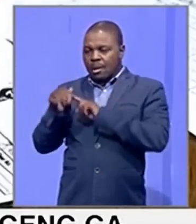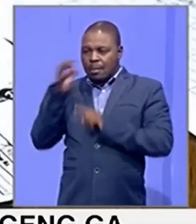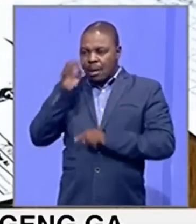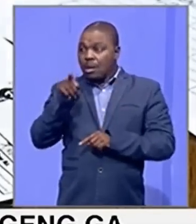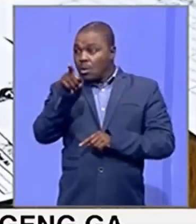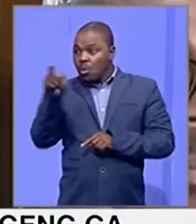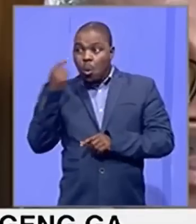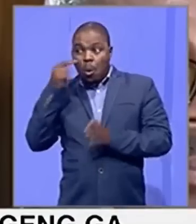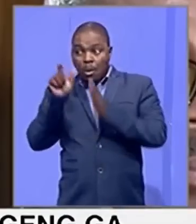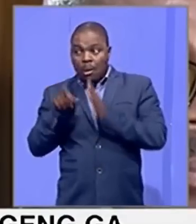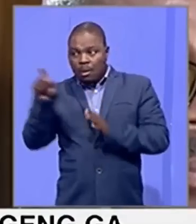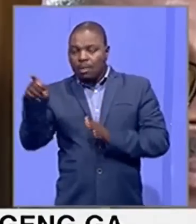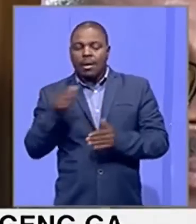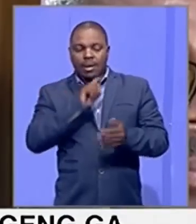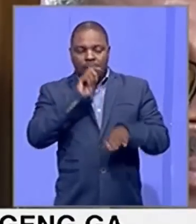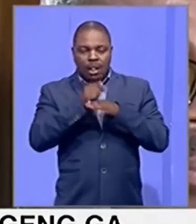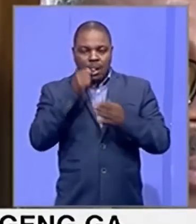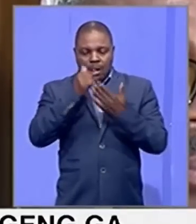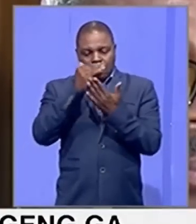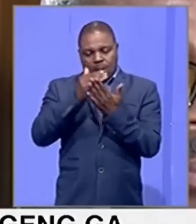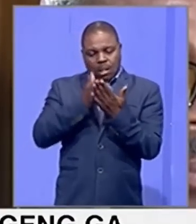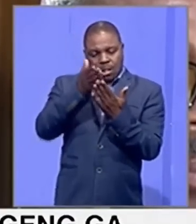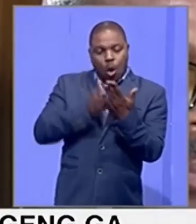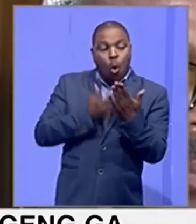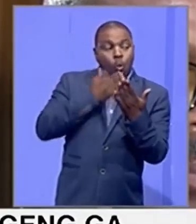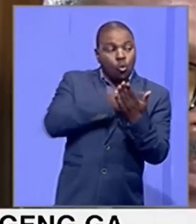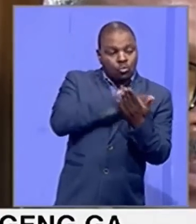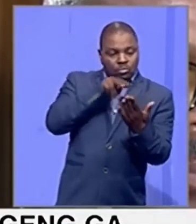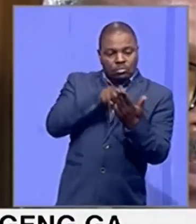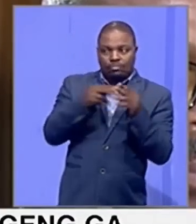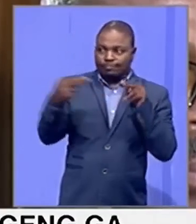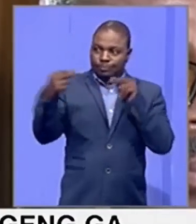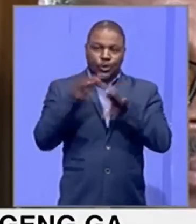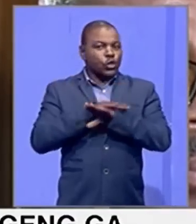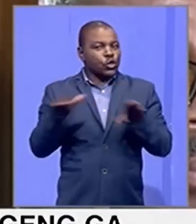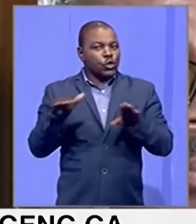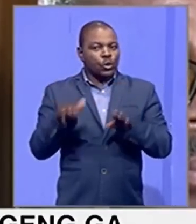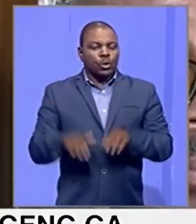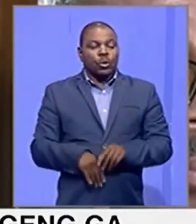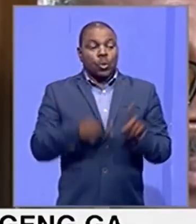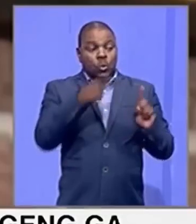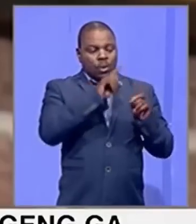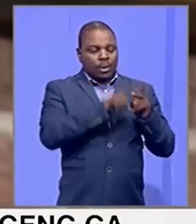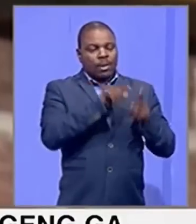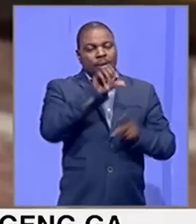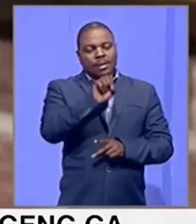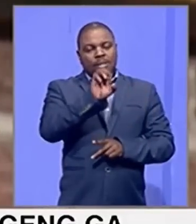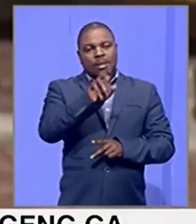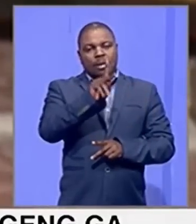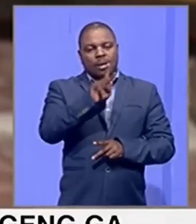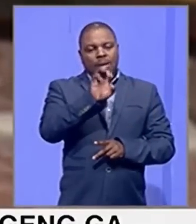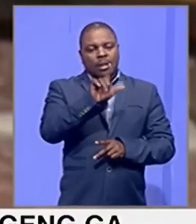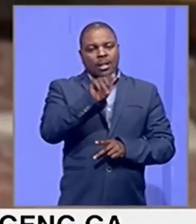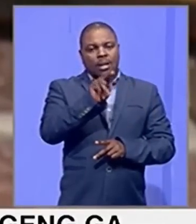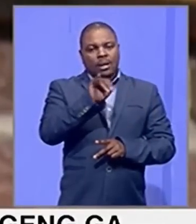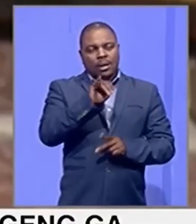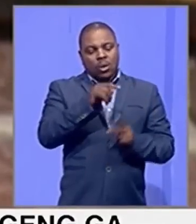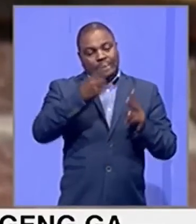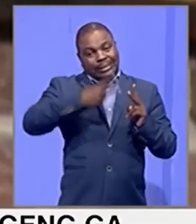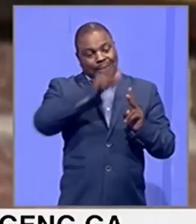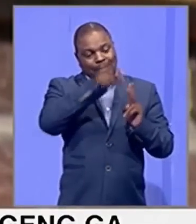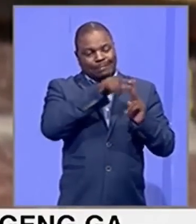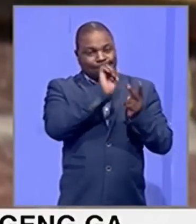basupi go baemedi ba ga Mir gore a itse gore ke bomang. Mir mmogo le Zolile Sekeleni yo e leng molatofadiwa wa bobedi mo